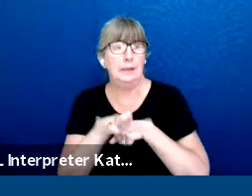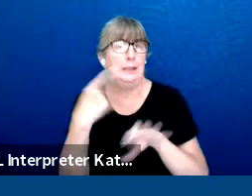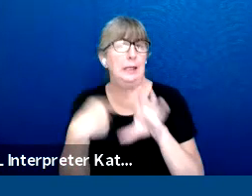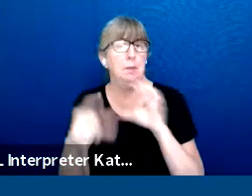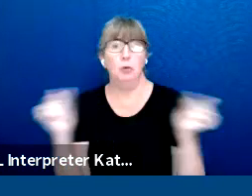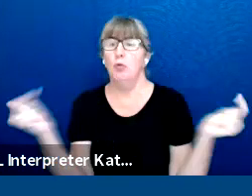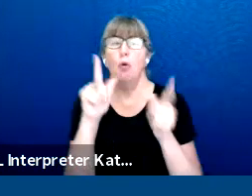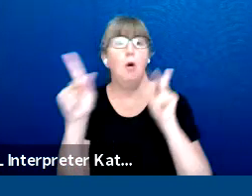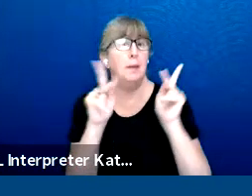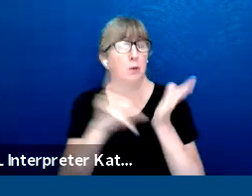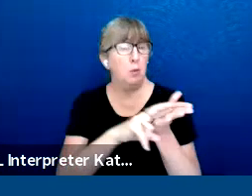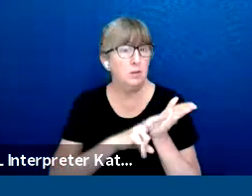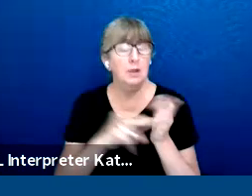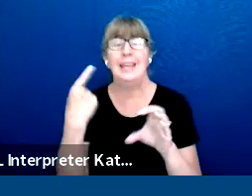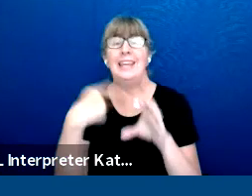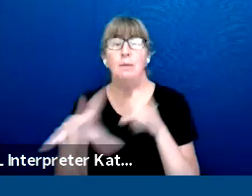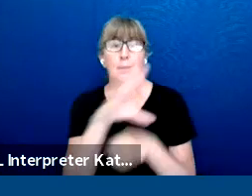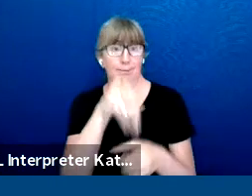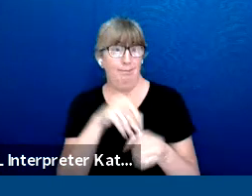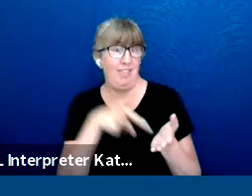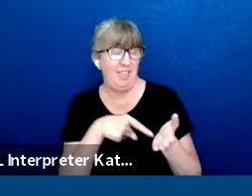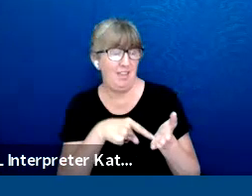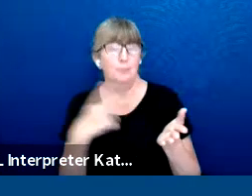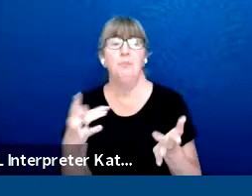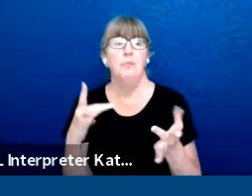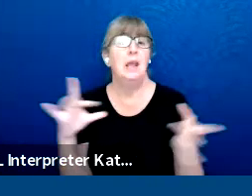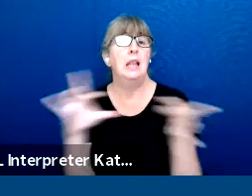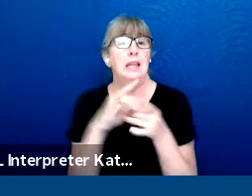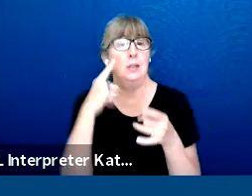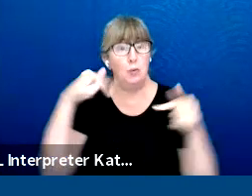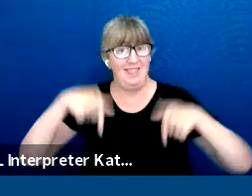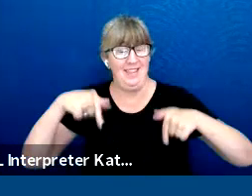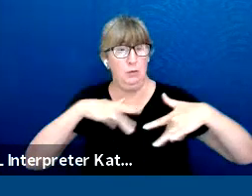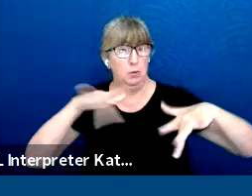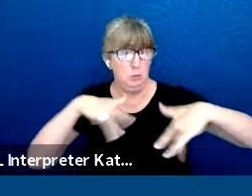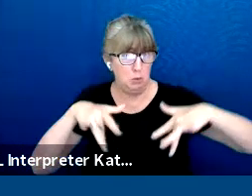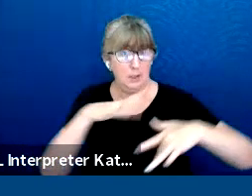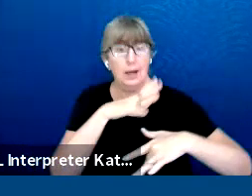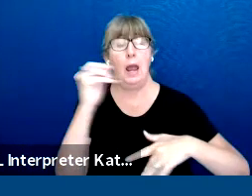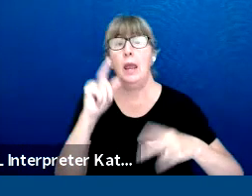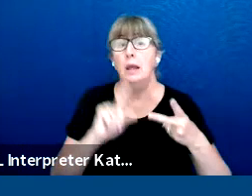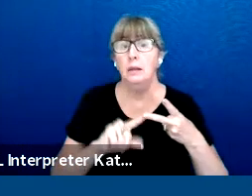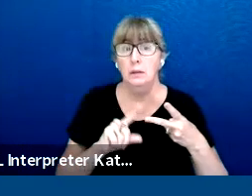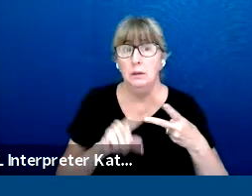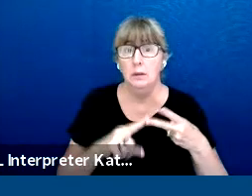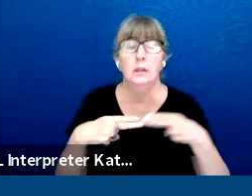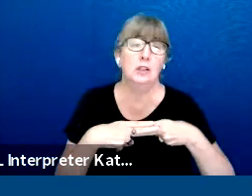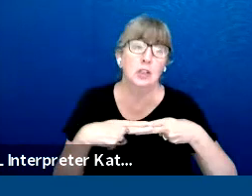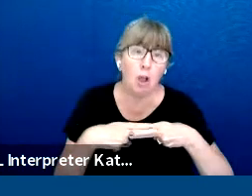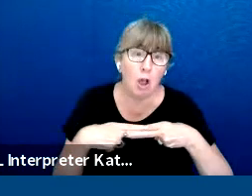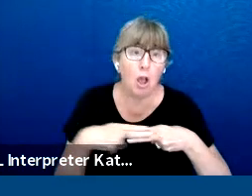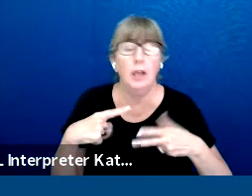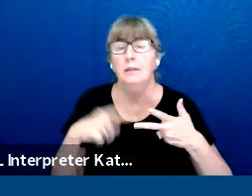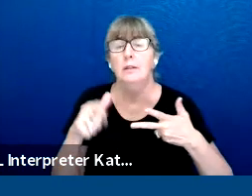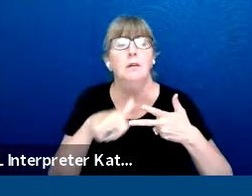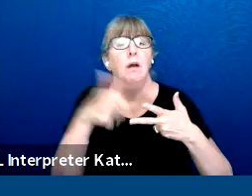and that email will contain links to the live or the recording here, as well as the slides and some of the